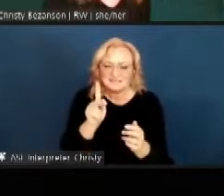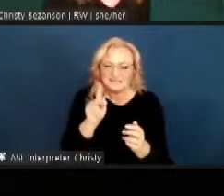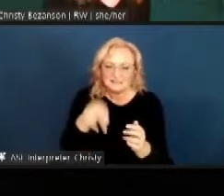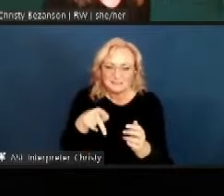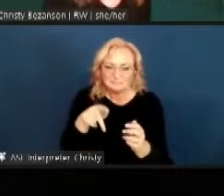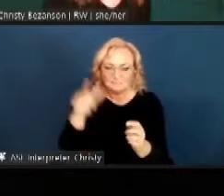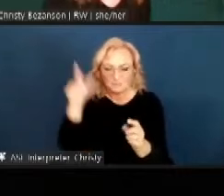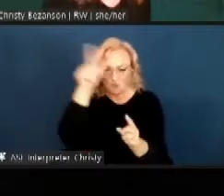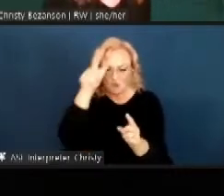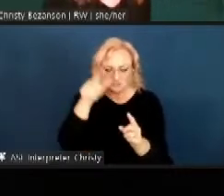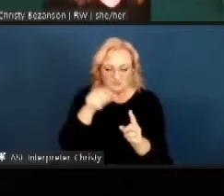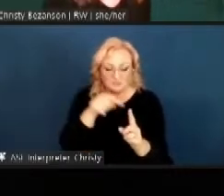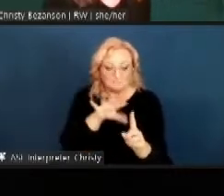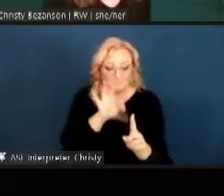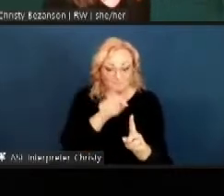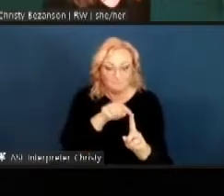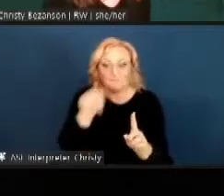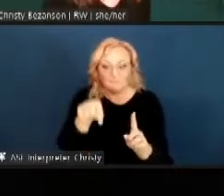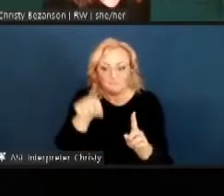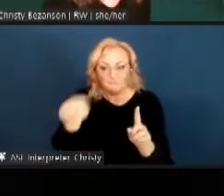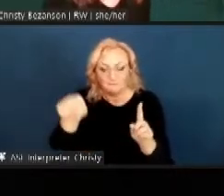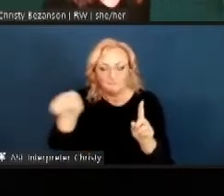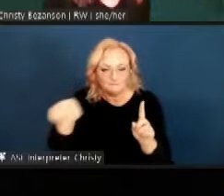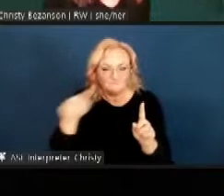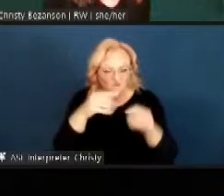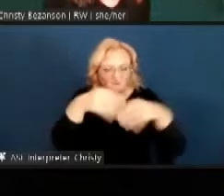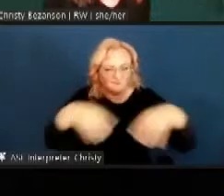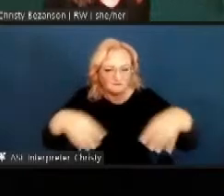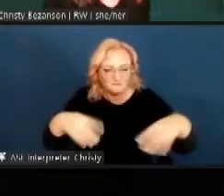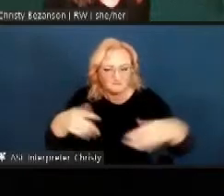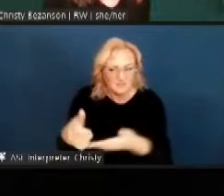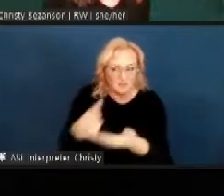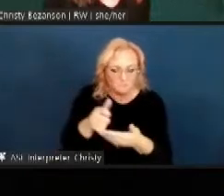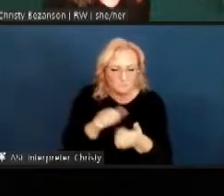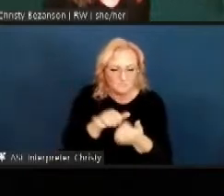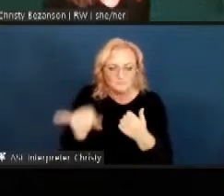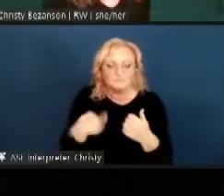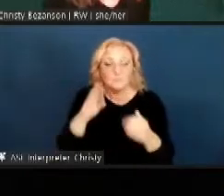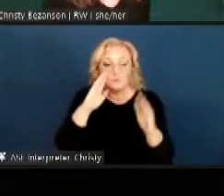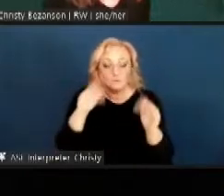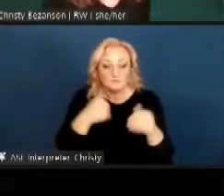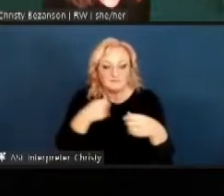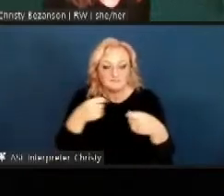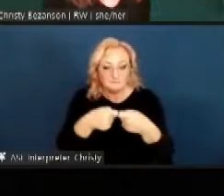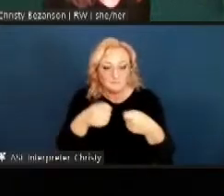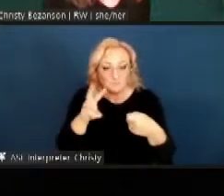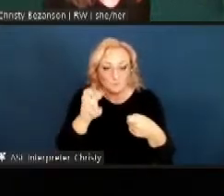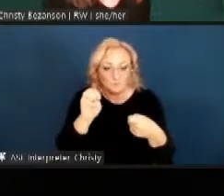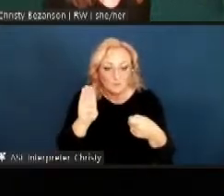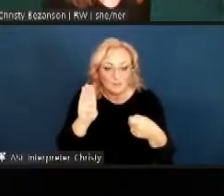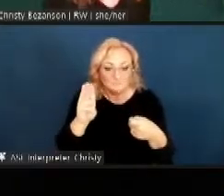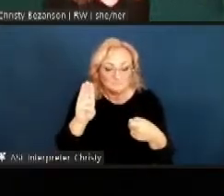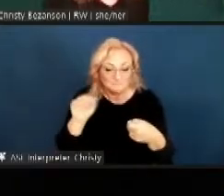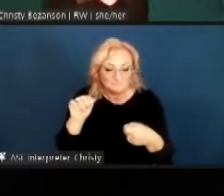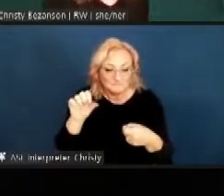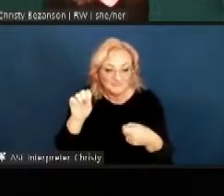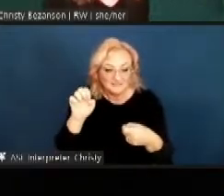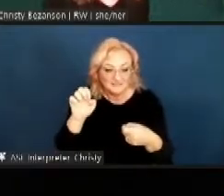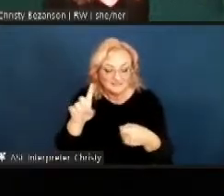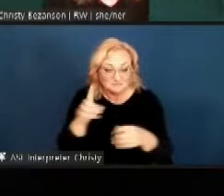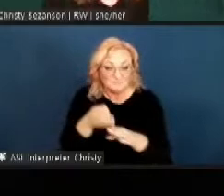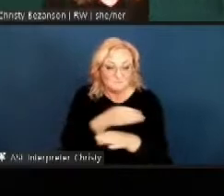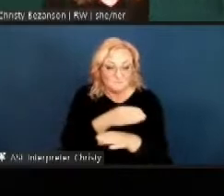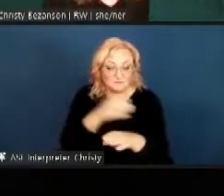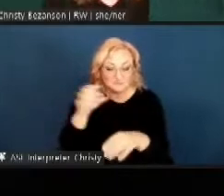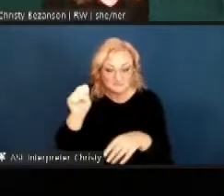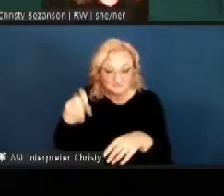toolkit. And so we hope to have a web-based electronic decision tree by September, and then hopefully